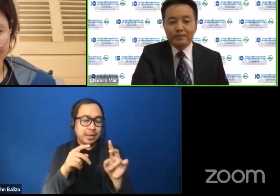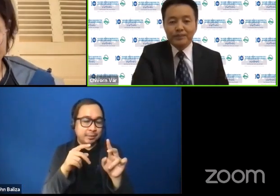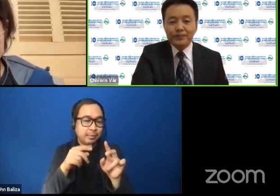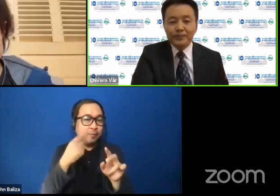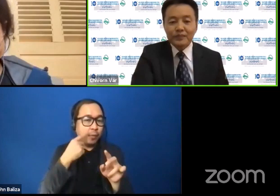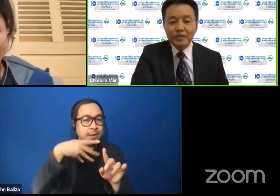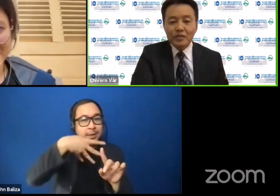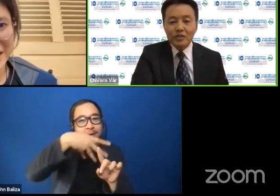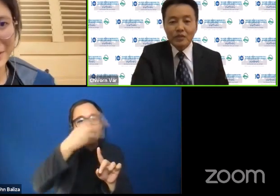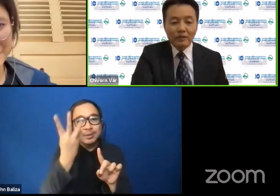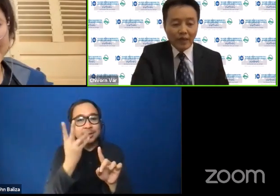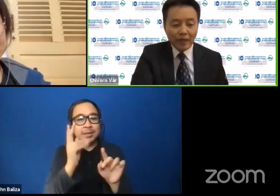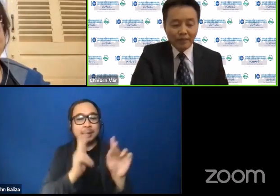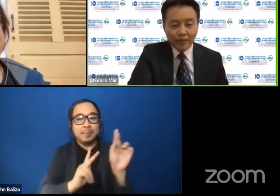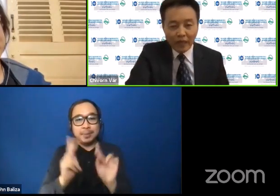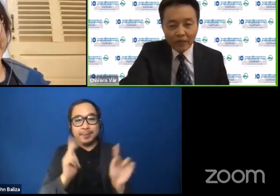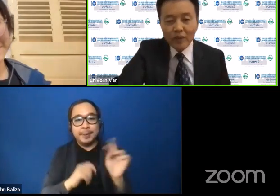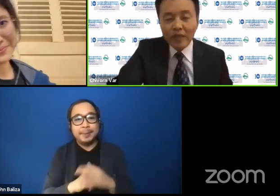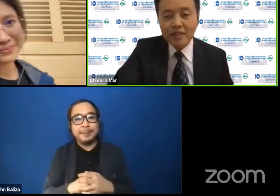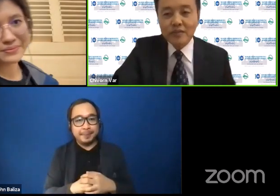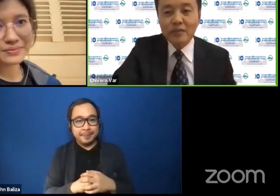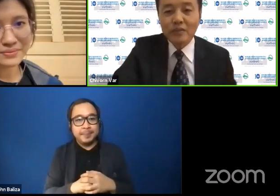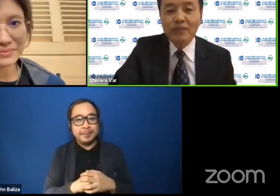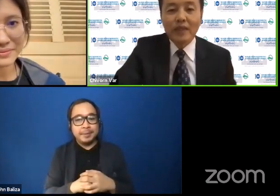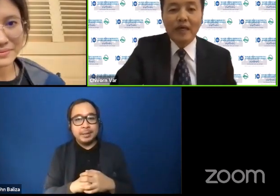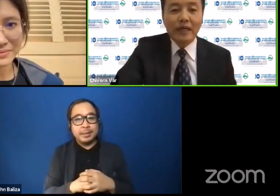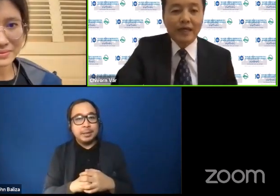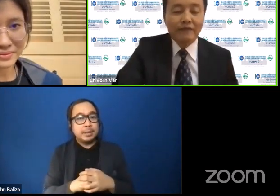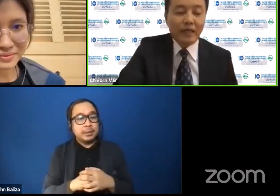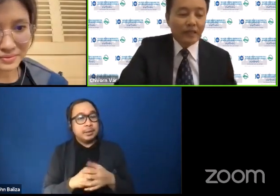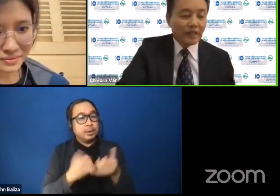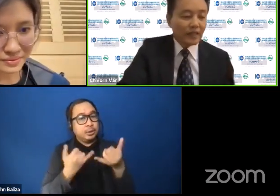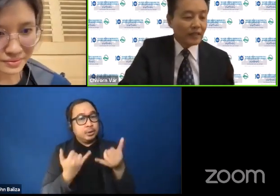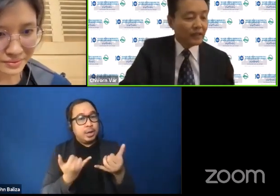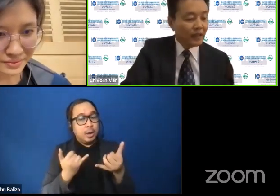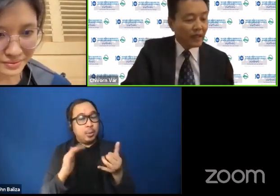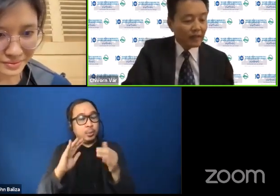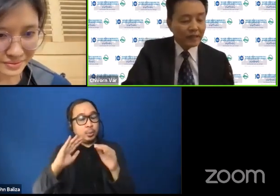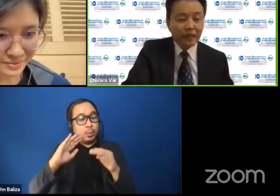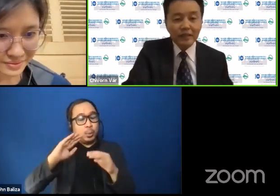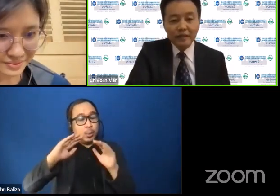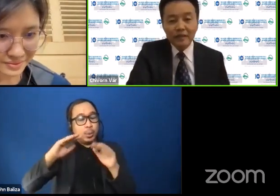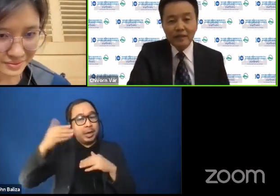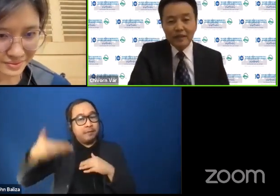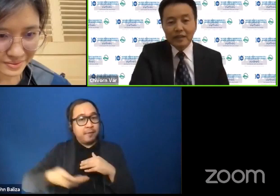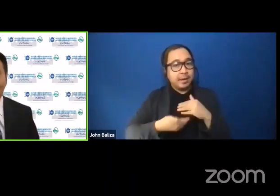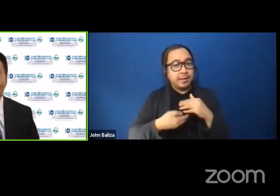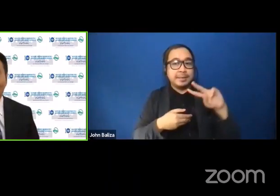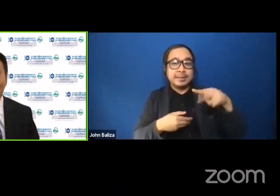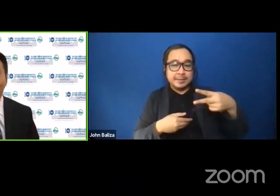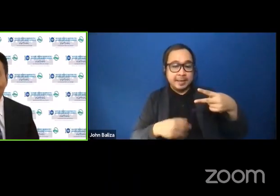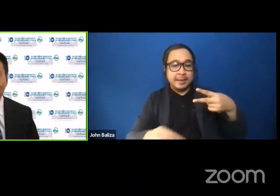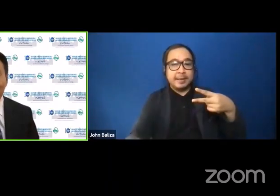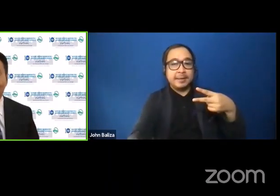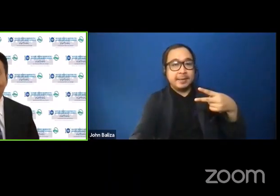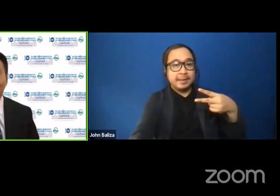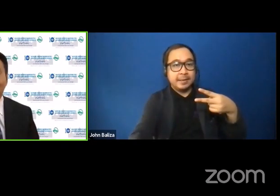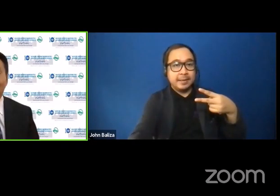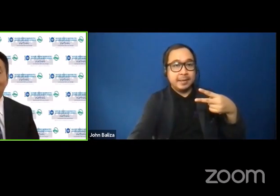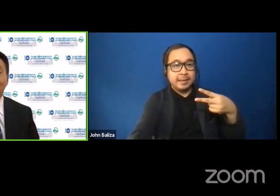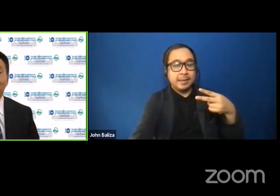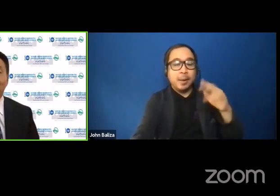people. So I would like to invite the second